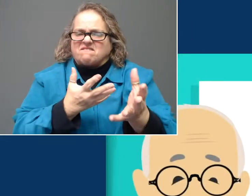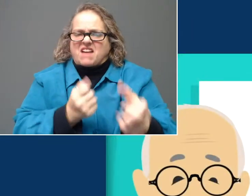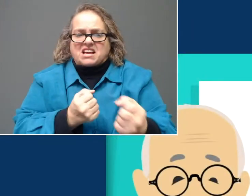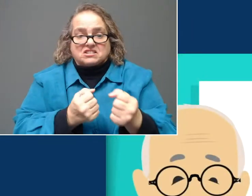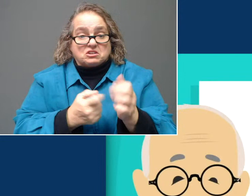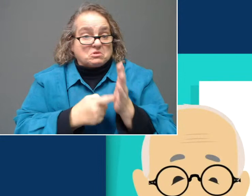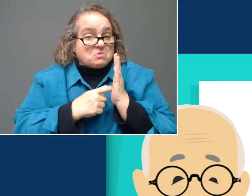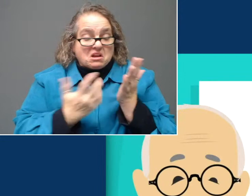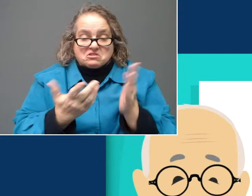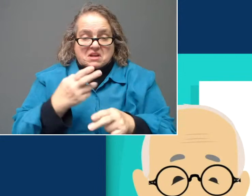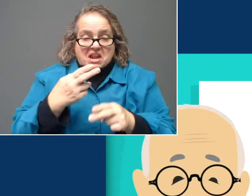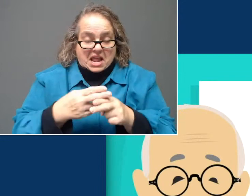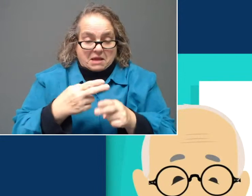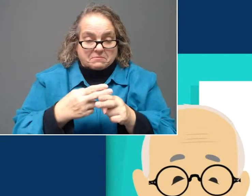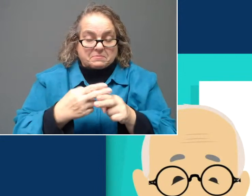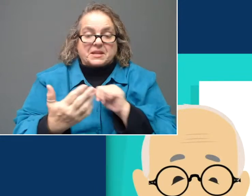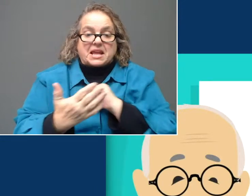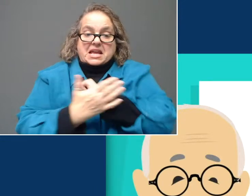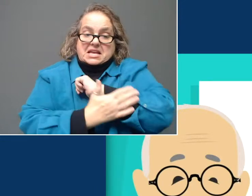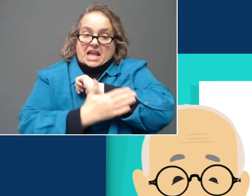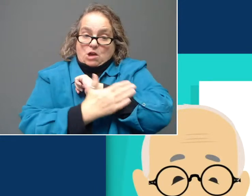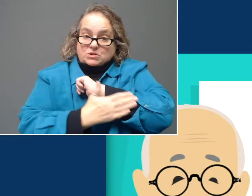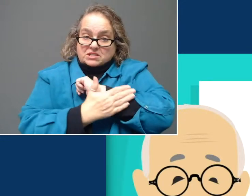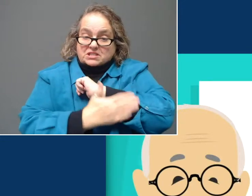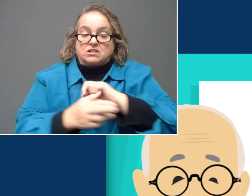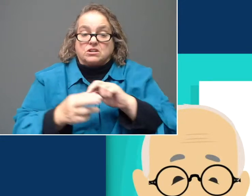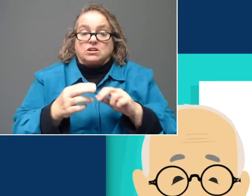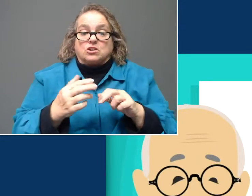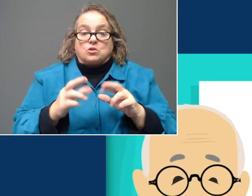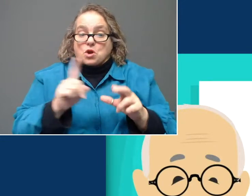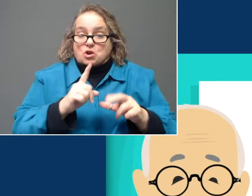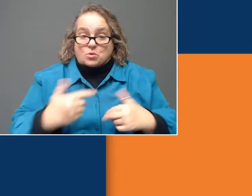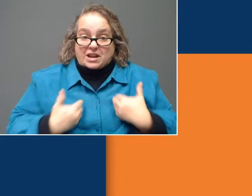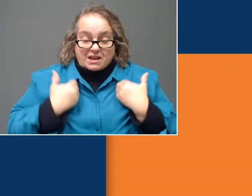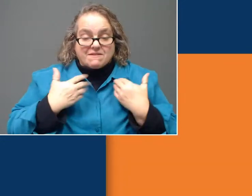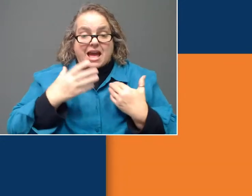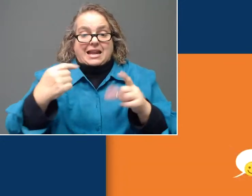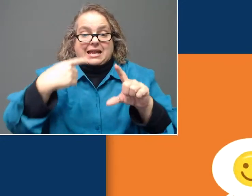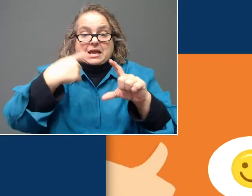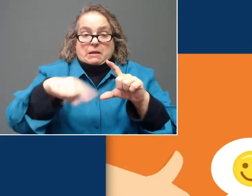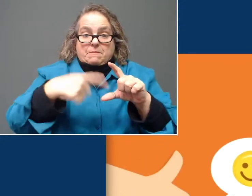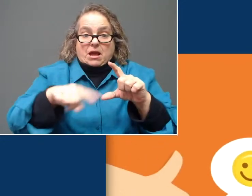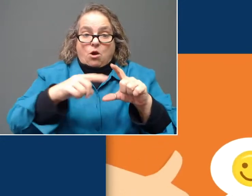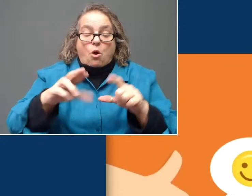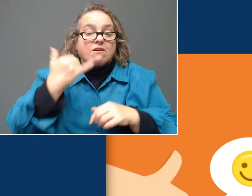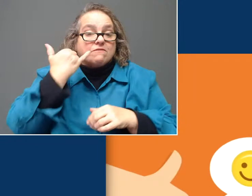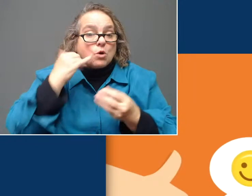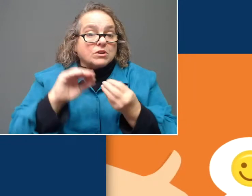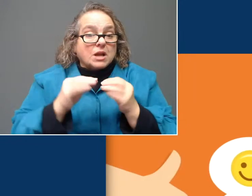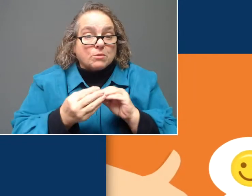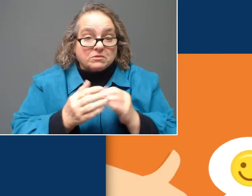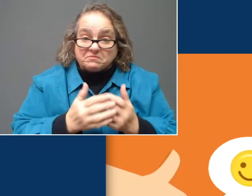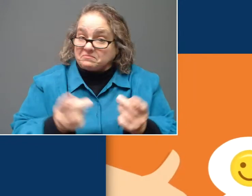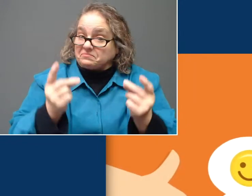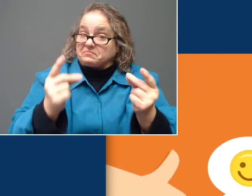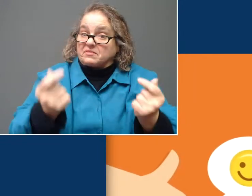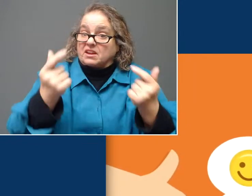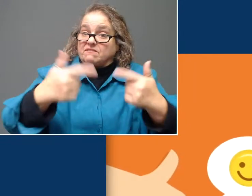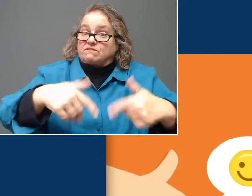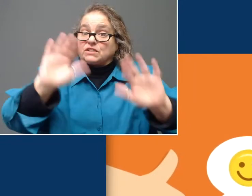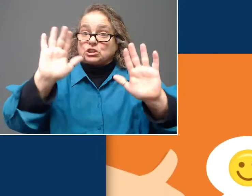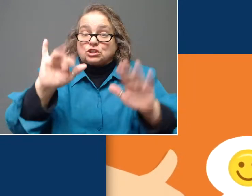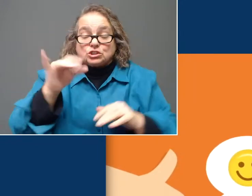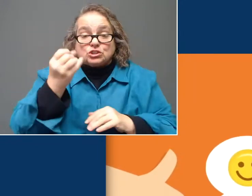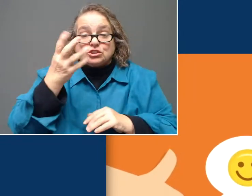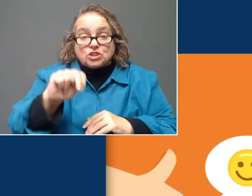county of residence, and email address or mobile phone number. And just like that, John has taken a major step